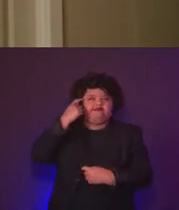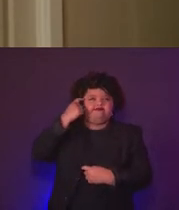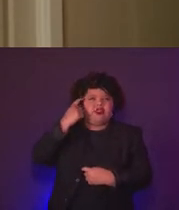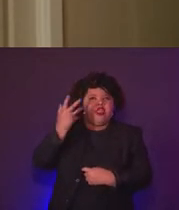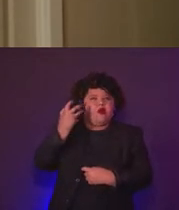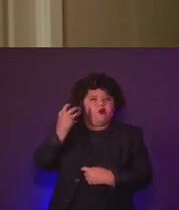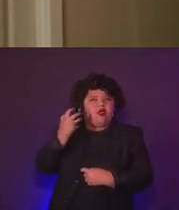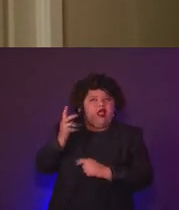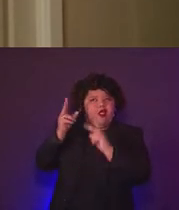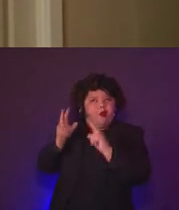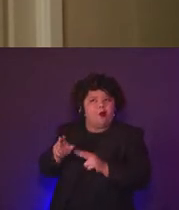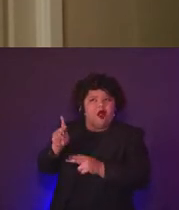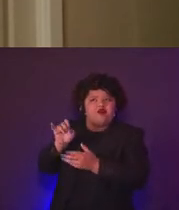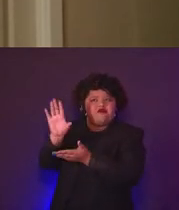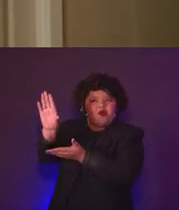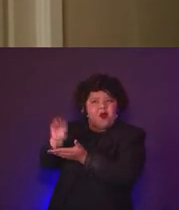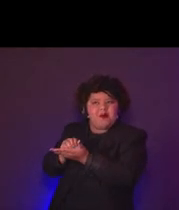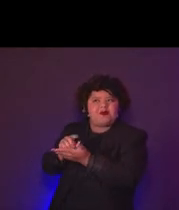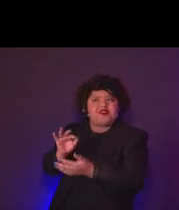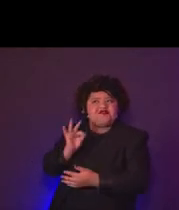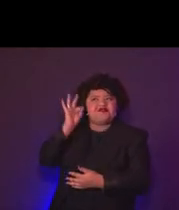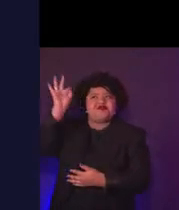grow up.